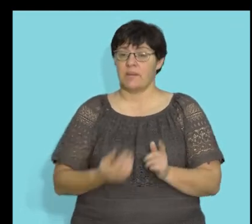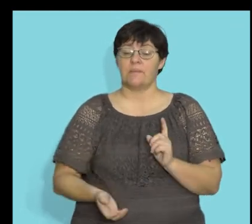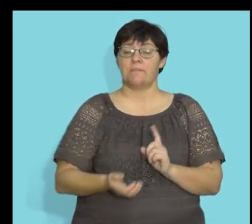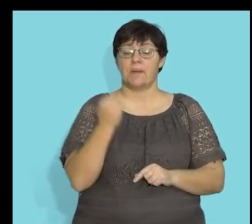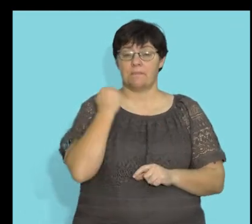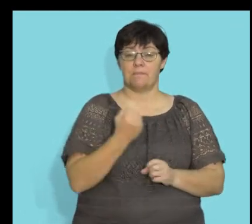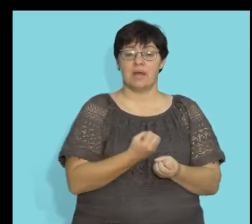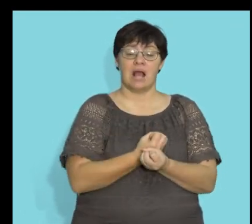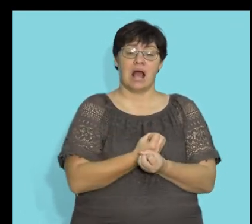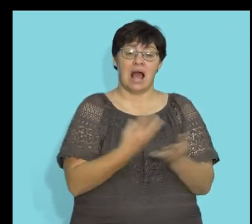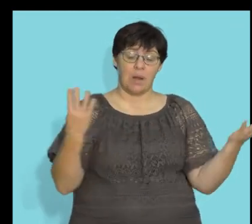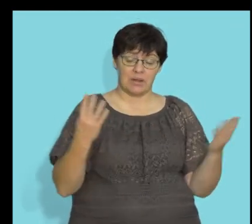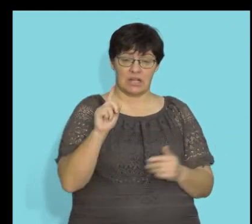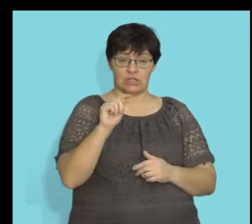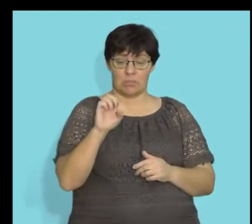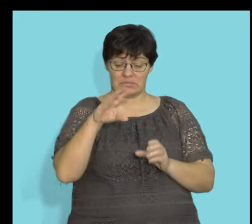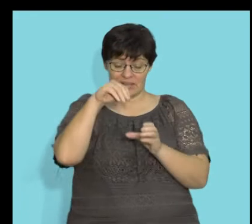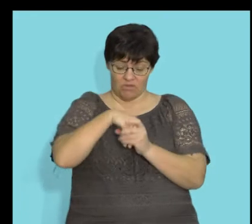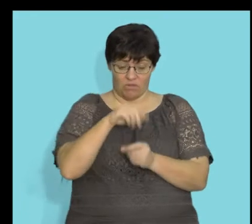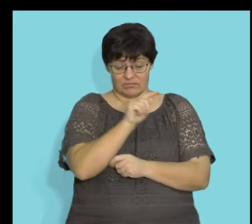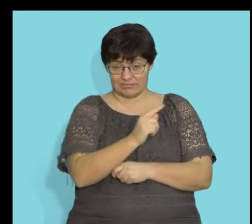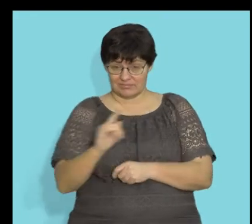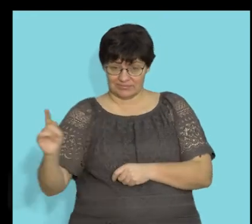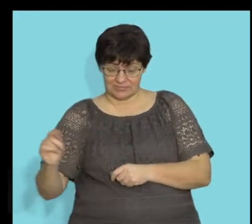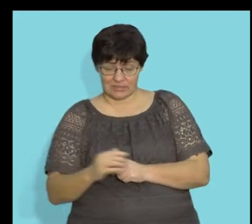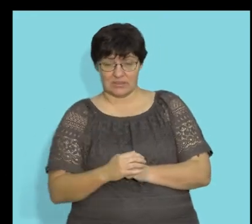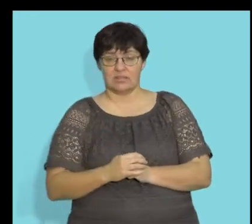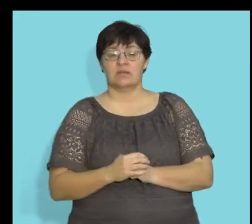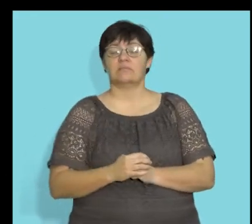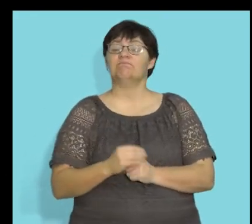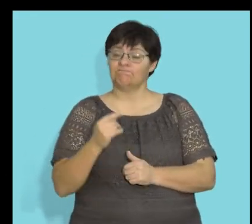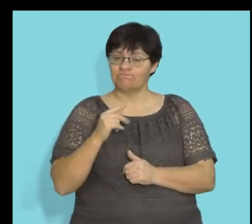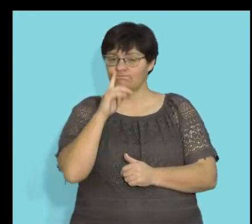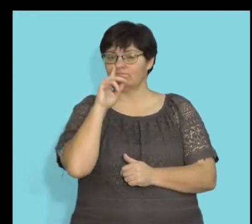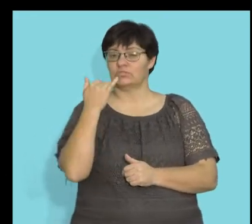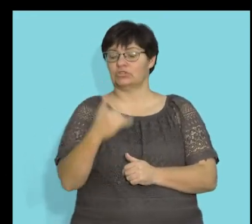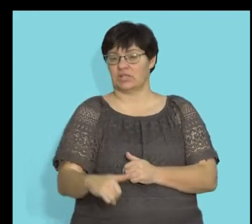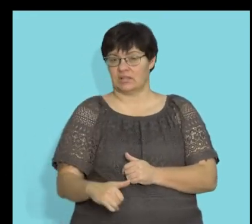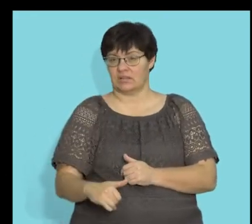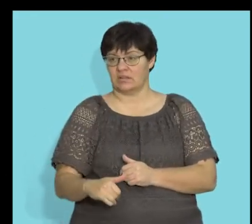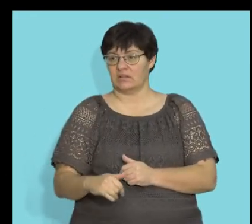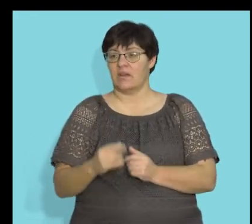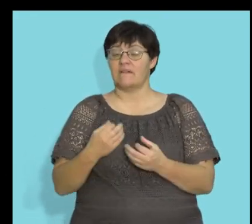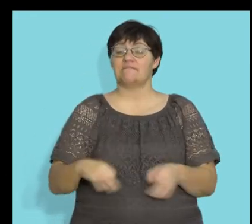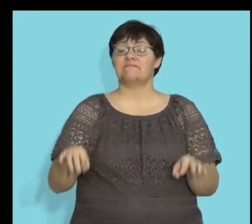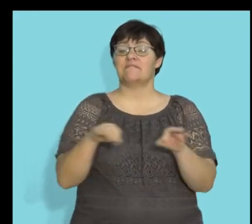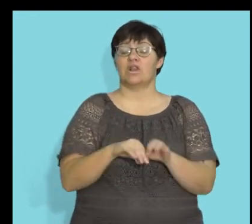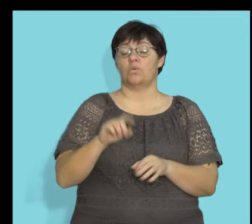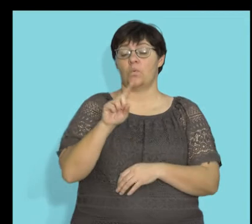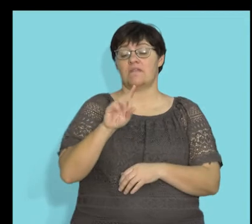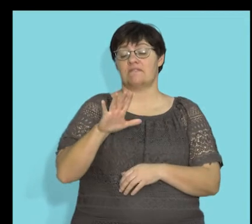determine how many terms are involved in the summation, I need to check which term has a value